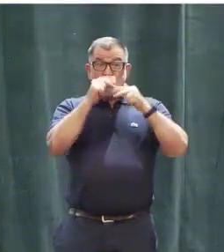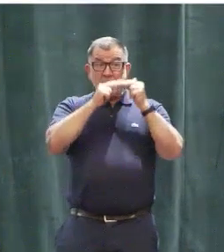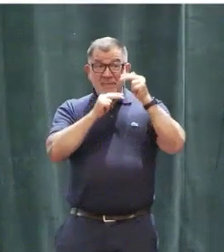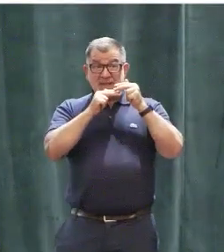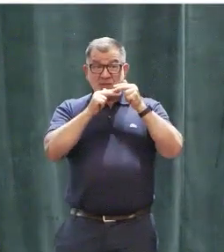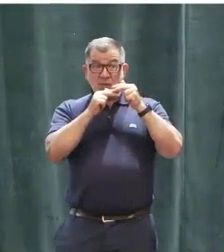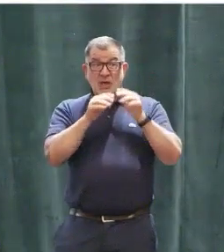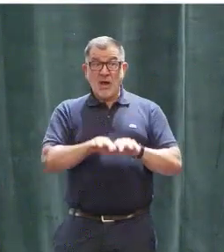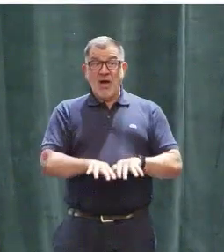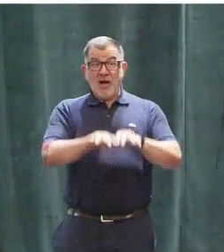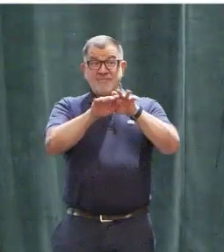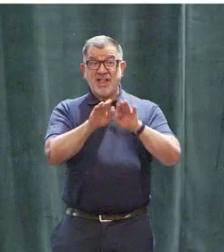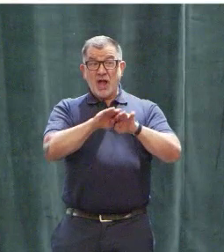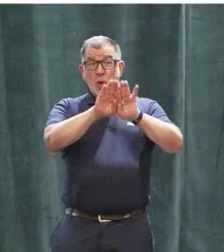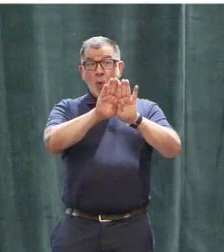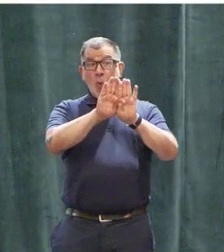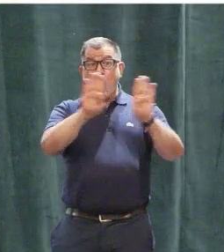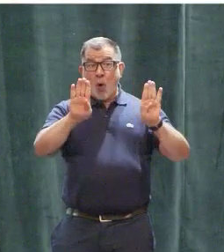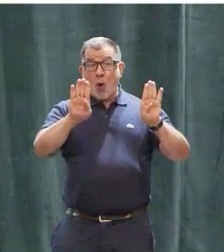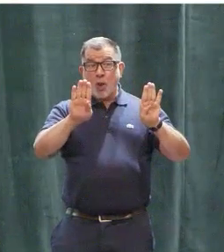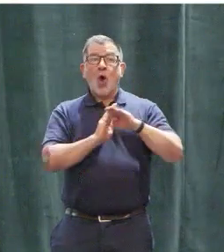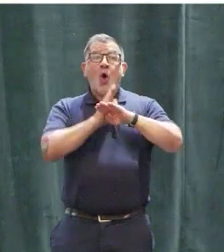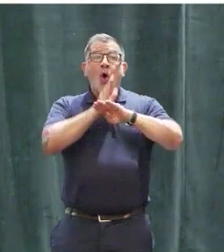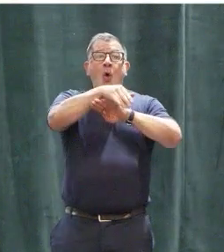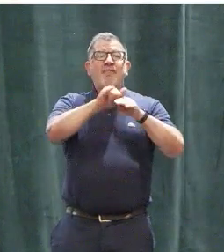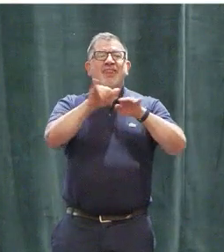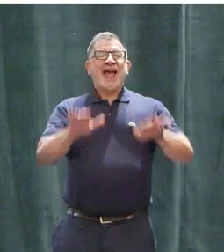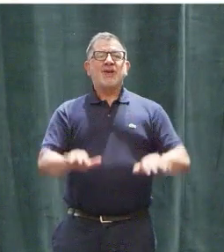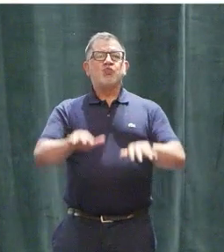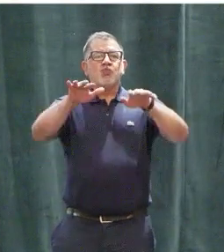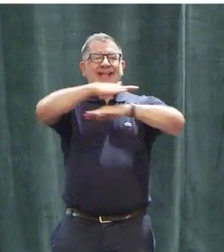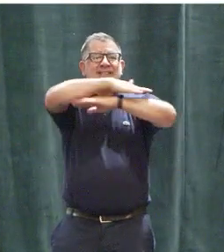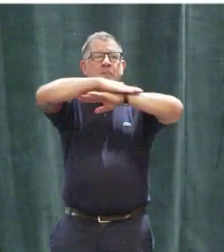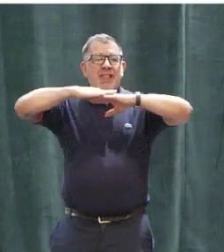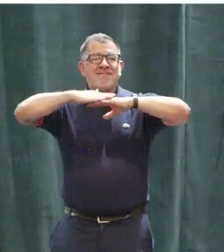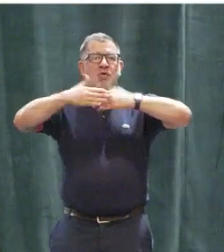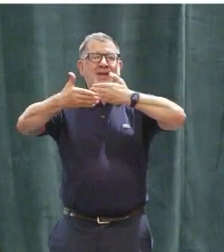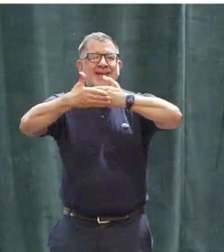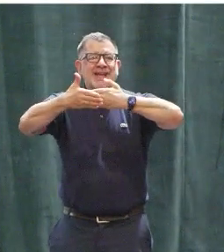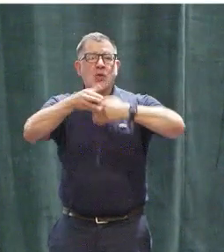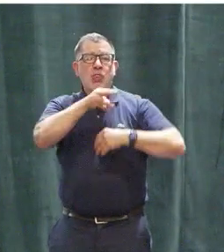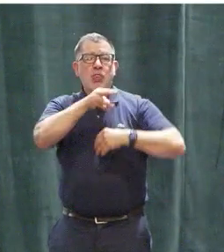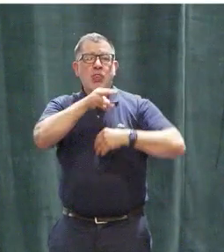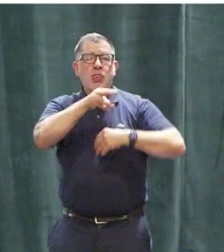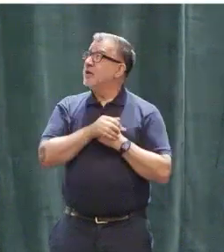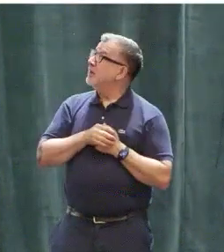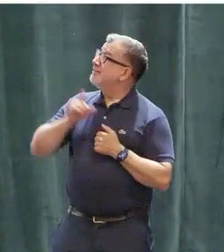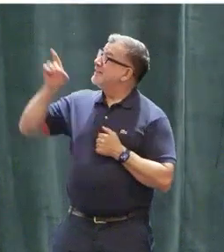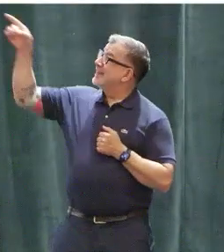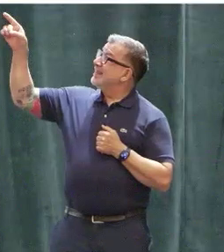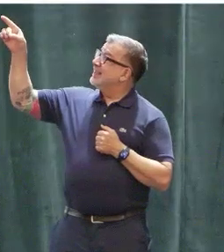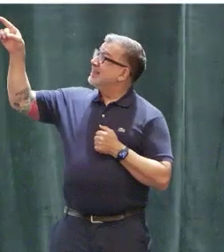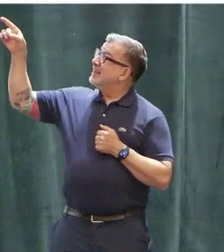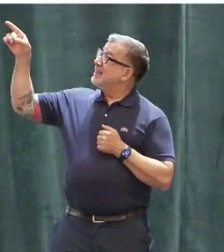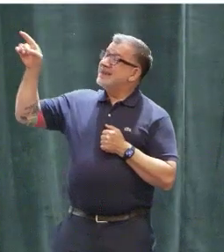this raised platform that's over the water. So everything that's here on the outside of this flood wall that follows the face of the building is essentially